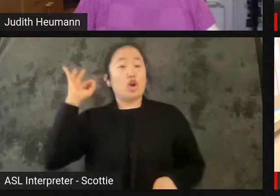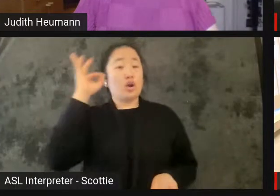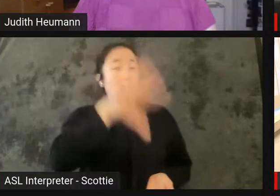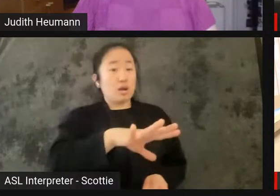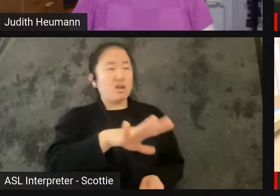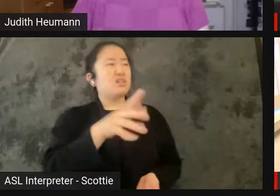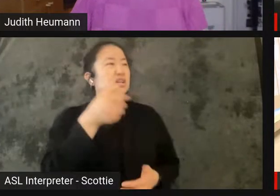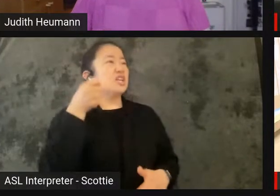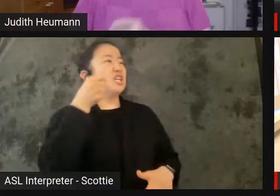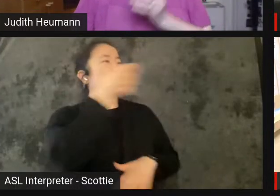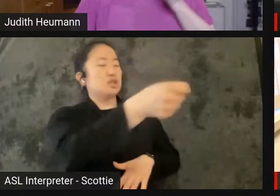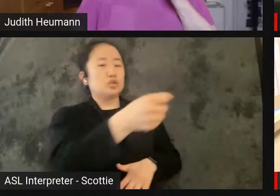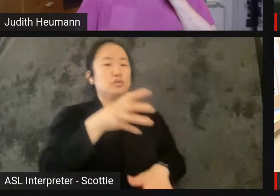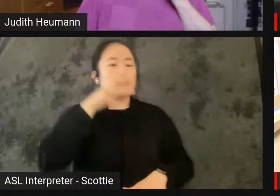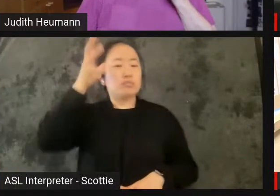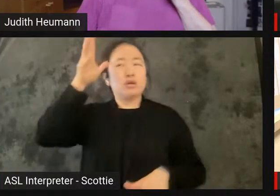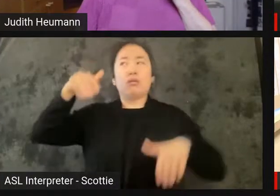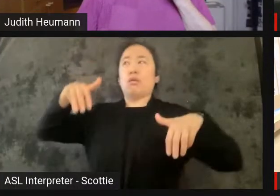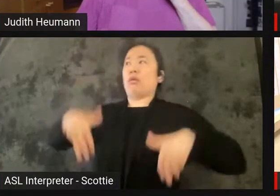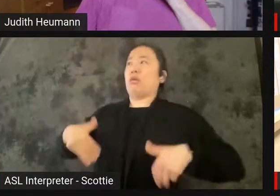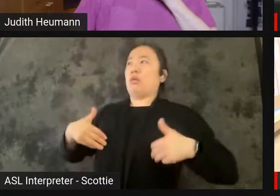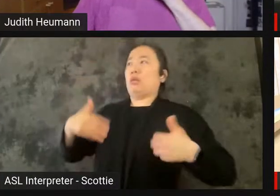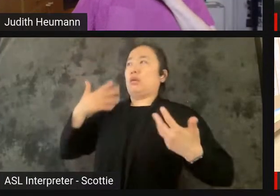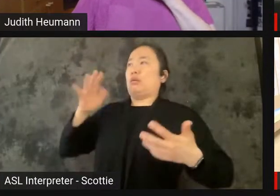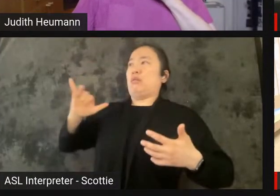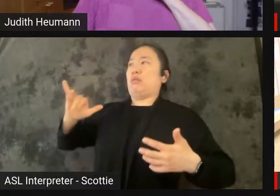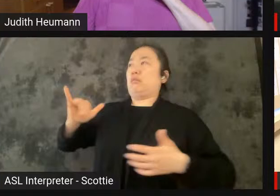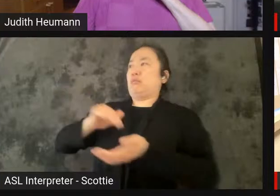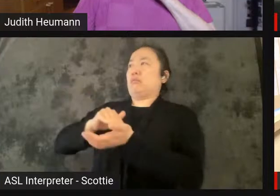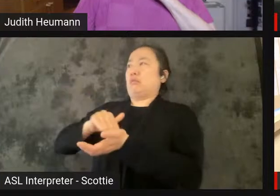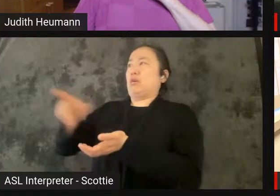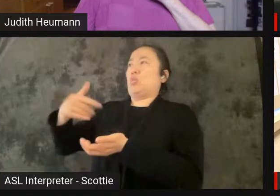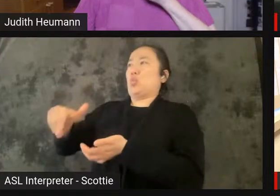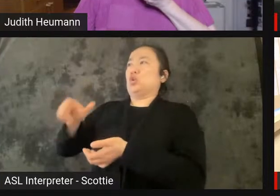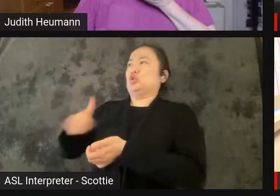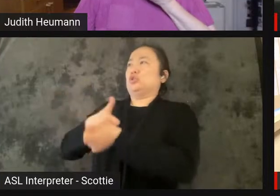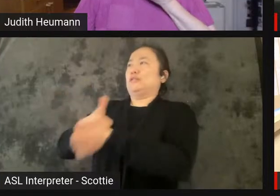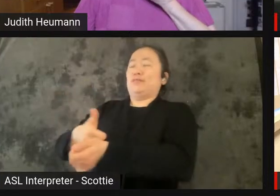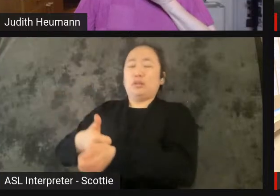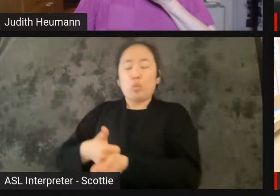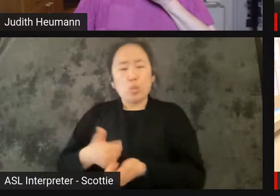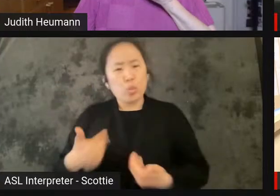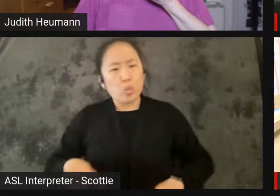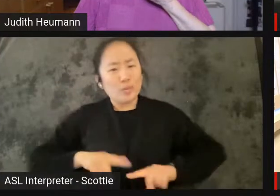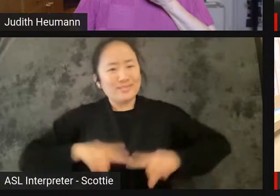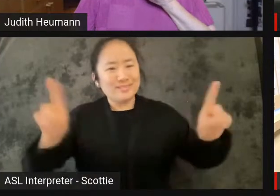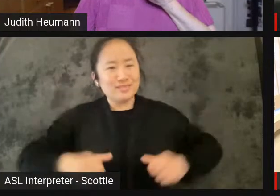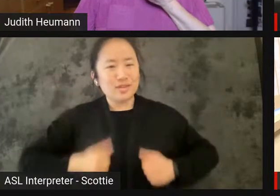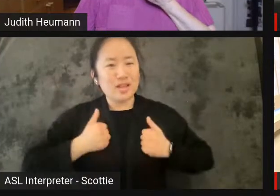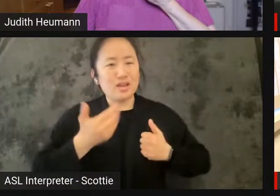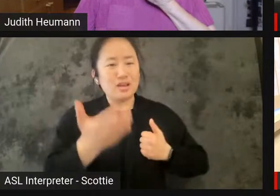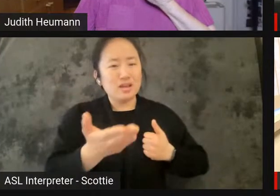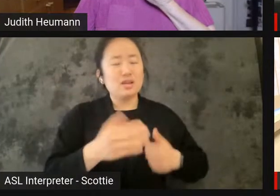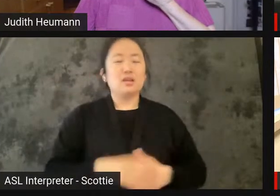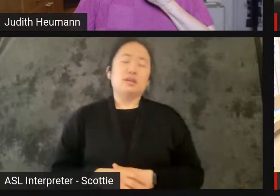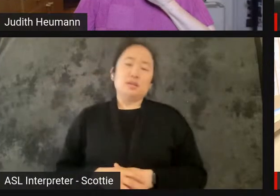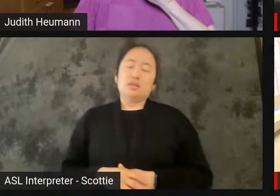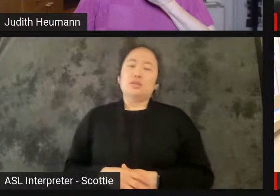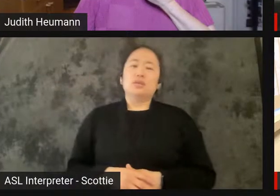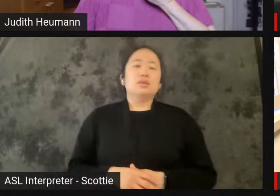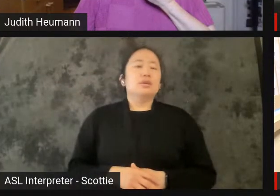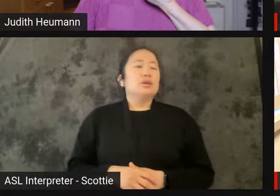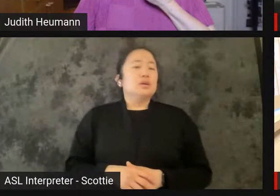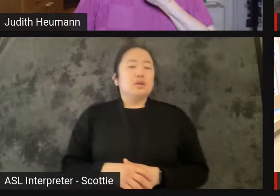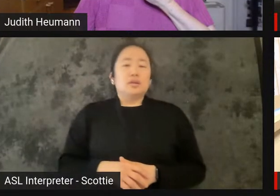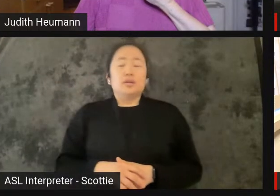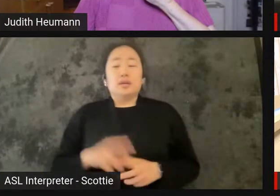and I think people in the medical profession today and public health profession, they have the opportunity to really educate